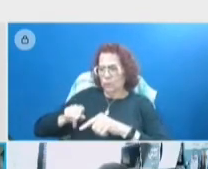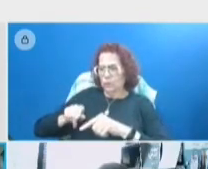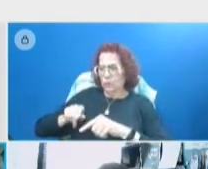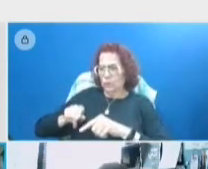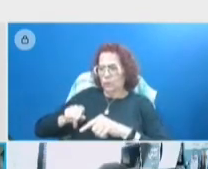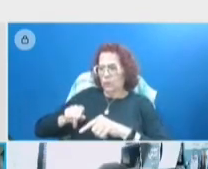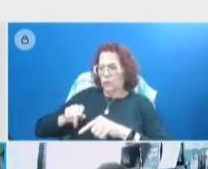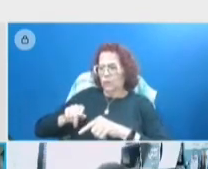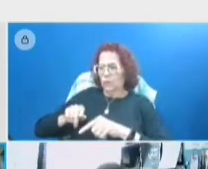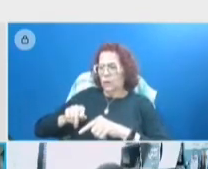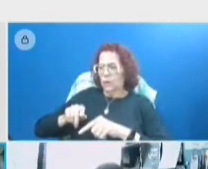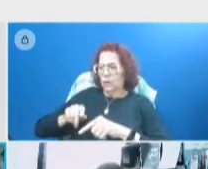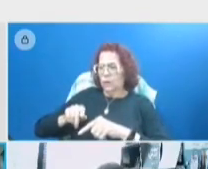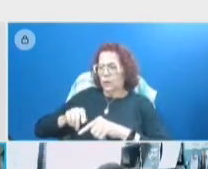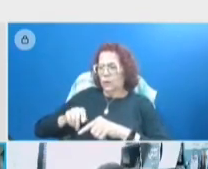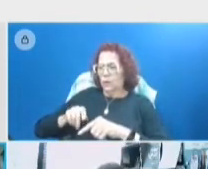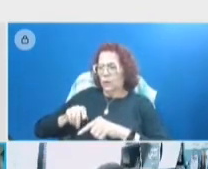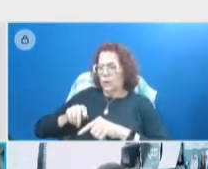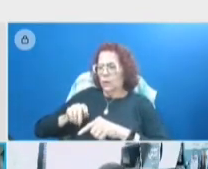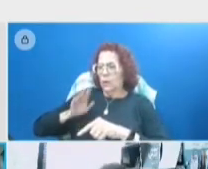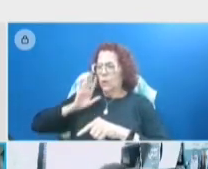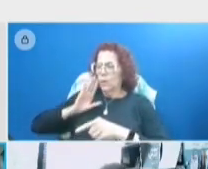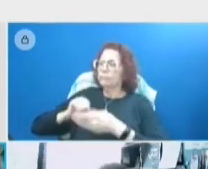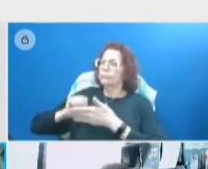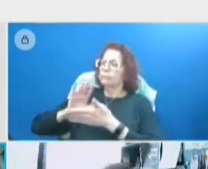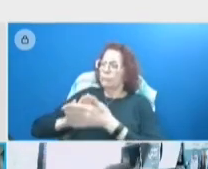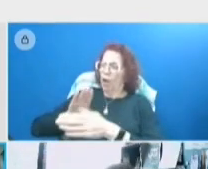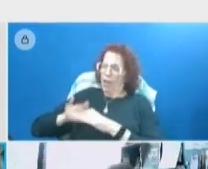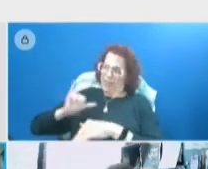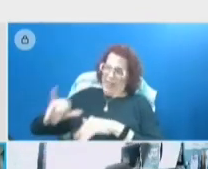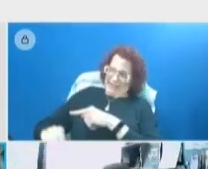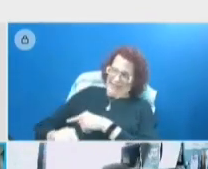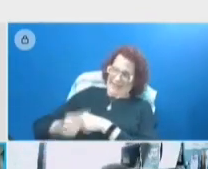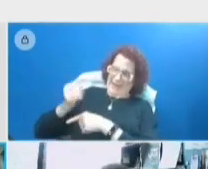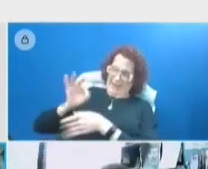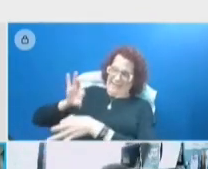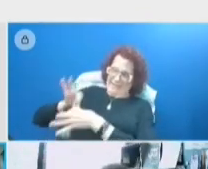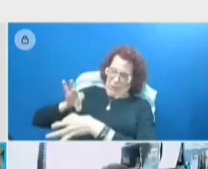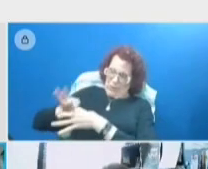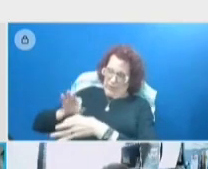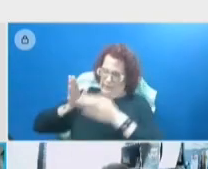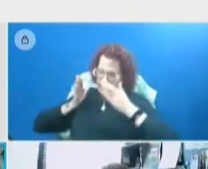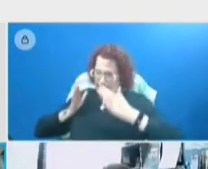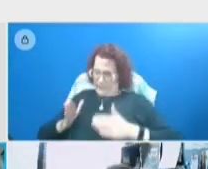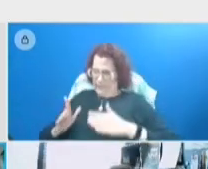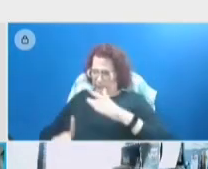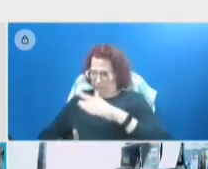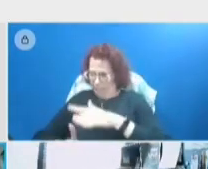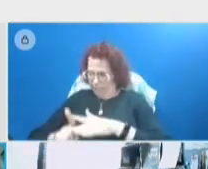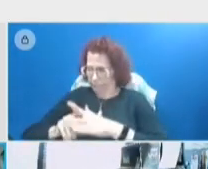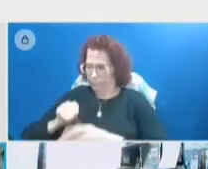election, and prevent the person from attending to the polls. I see. Okay.